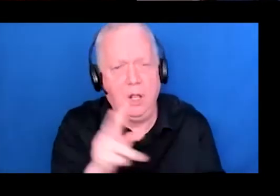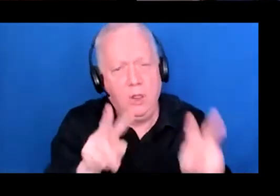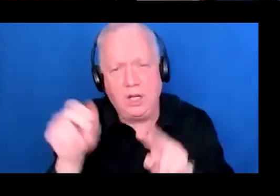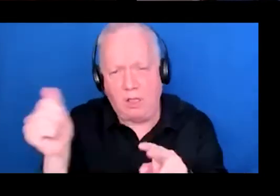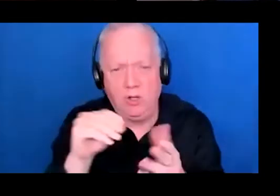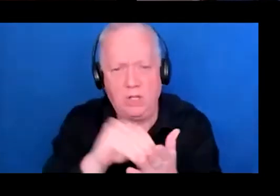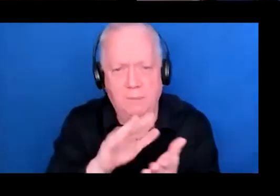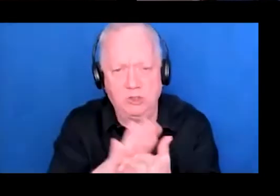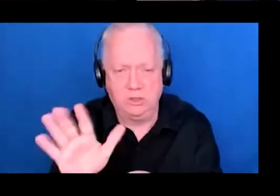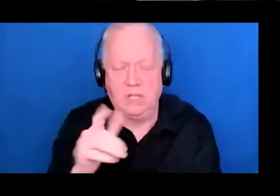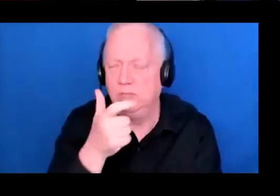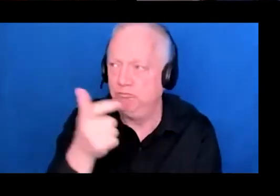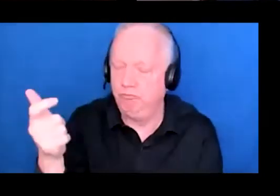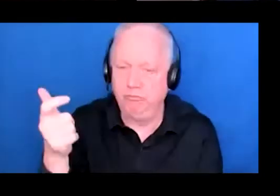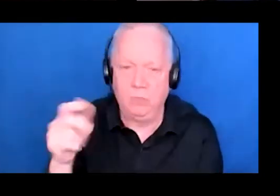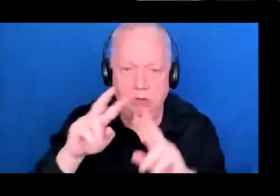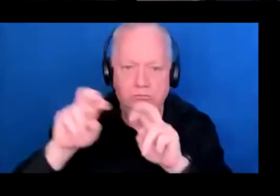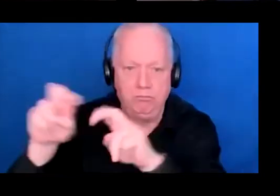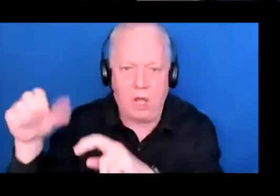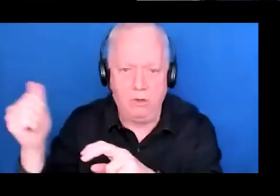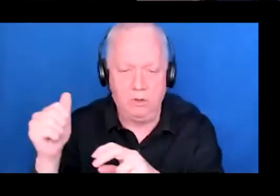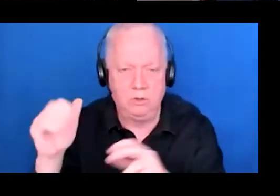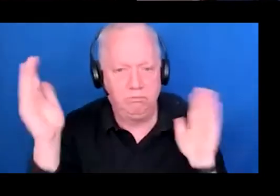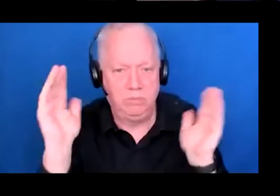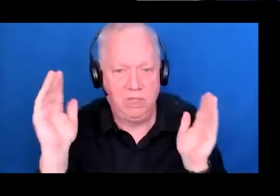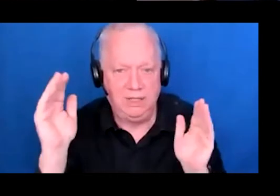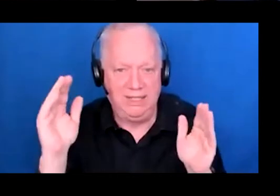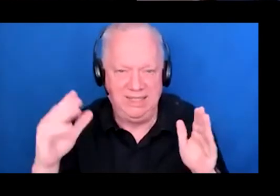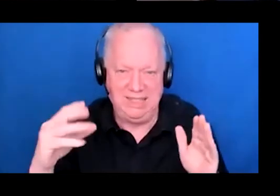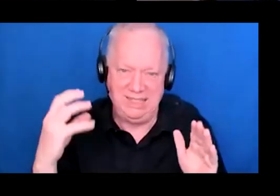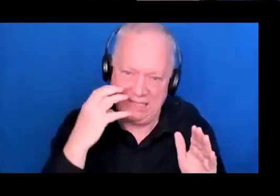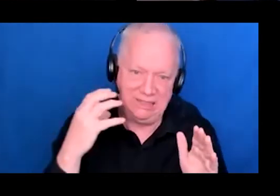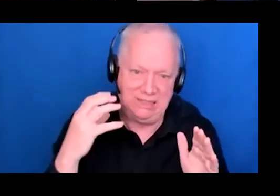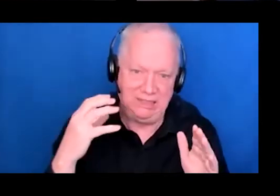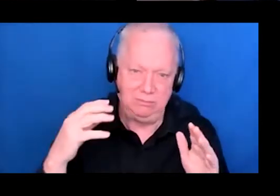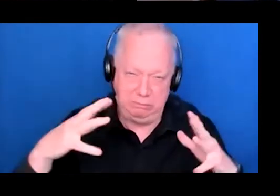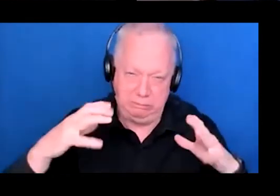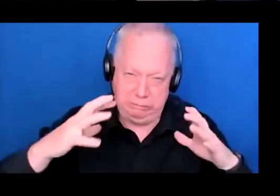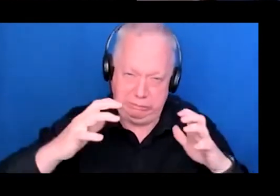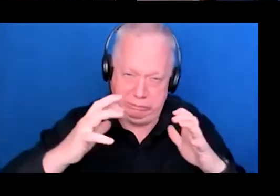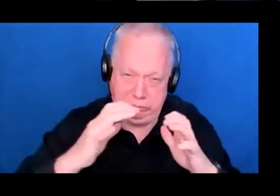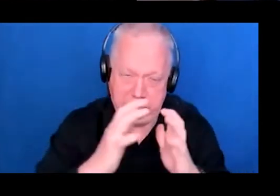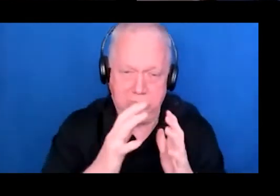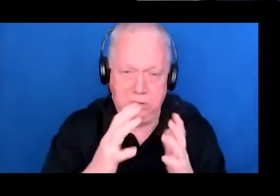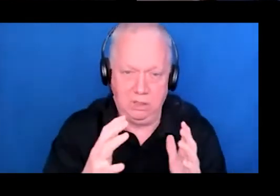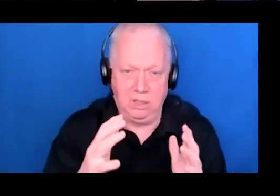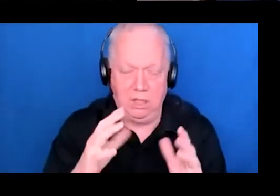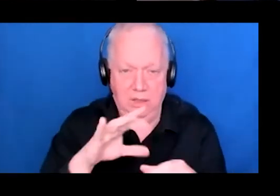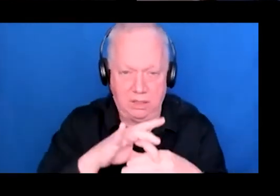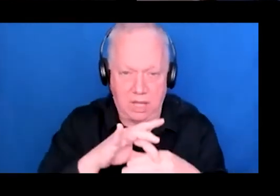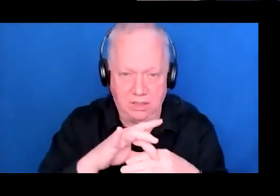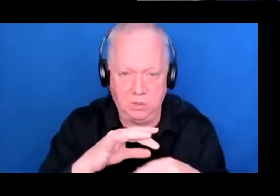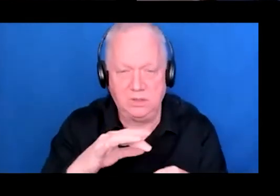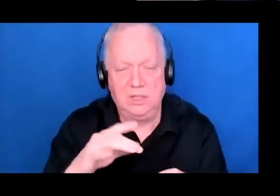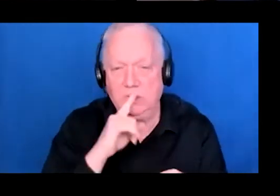documentaries. And so I started looking at other documentaries just to get a sense of the density of how compressed the content was. And